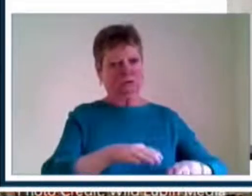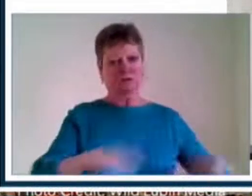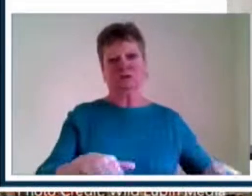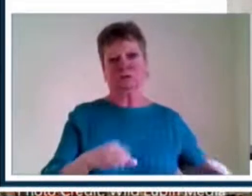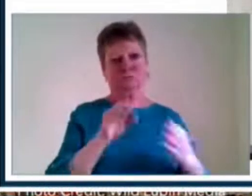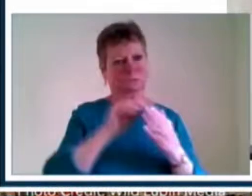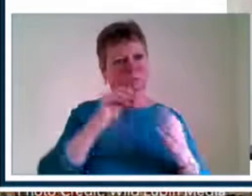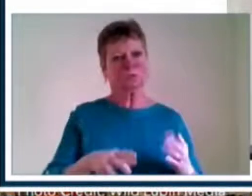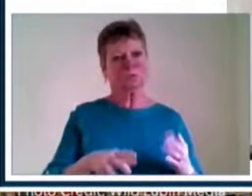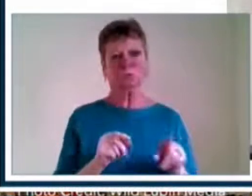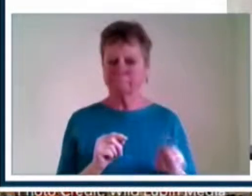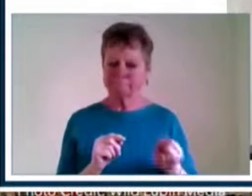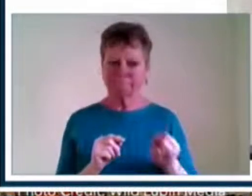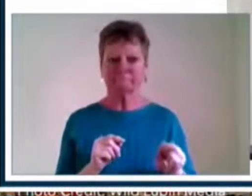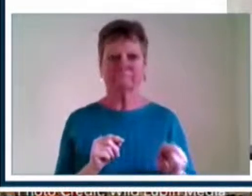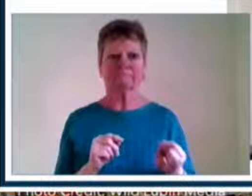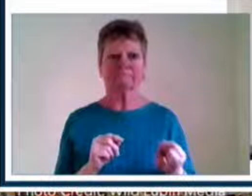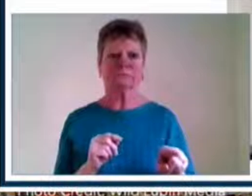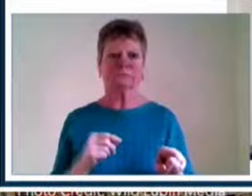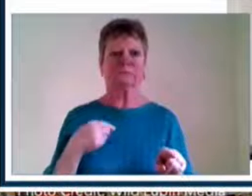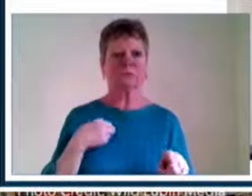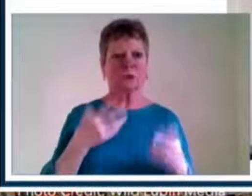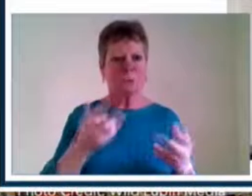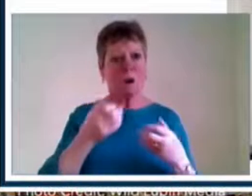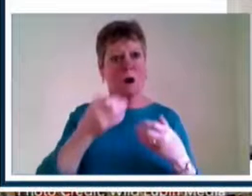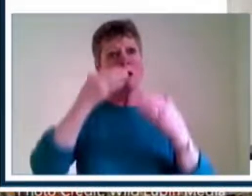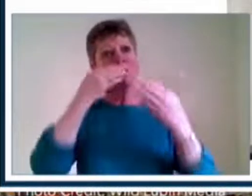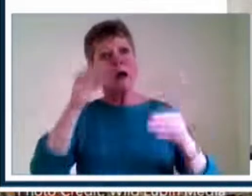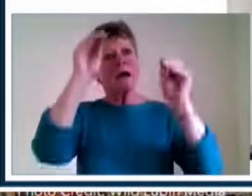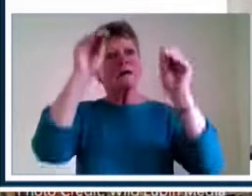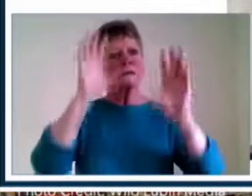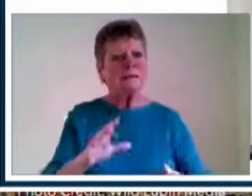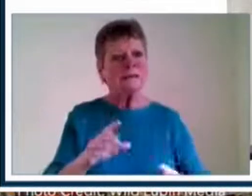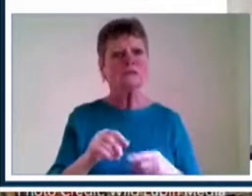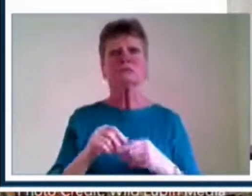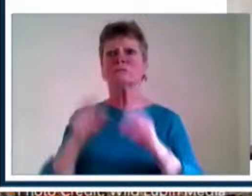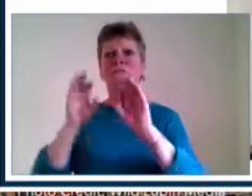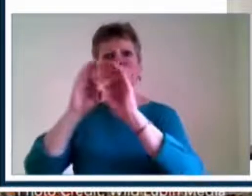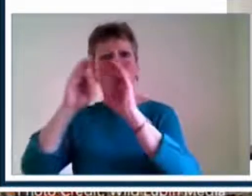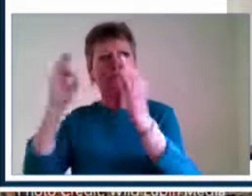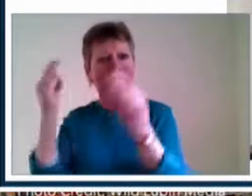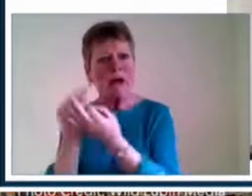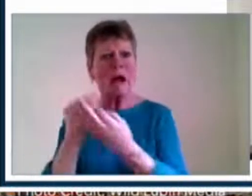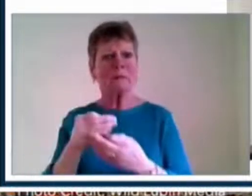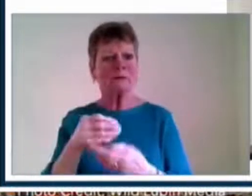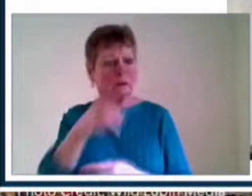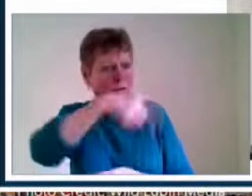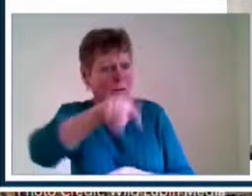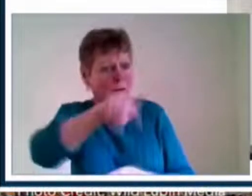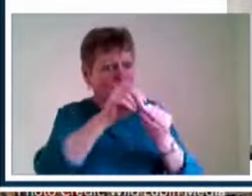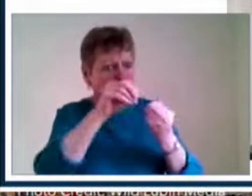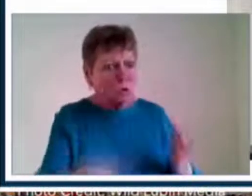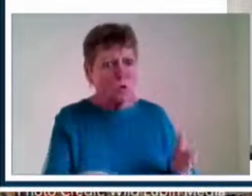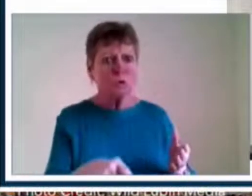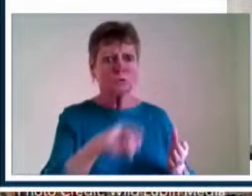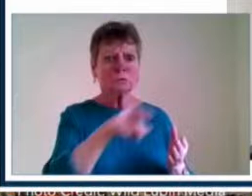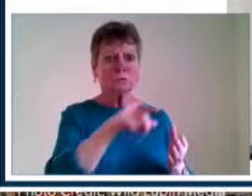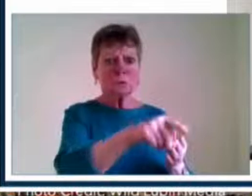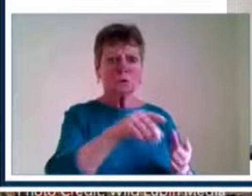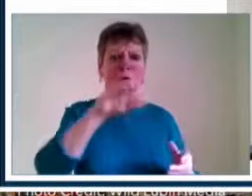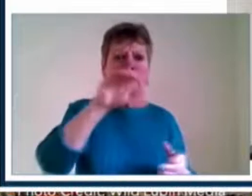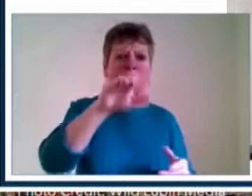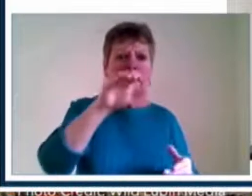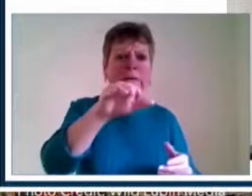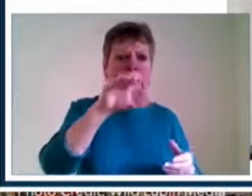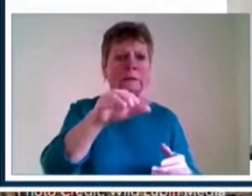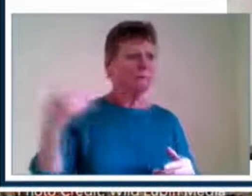them, and I want to thank all of those teachers and those families and those students that have reached out to me telling me how happy